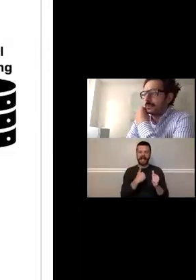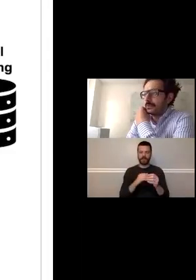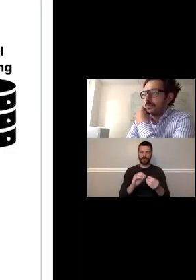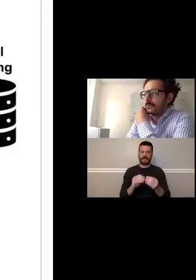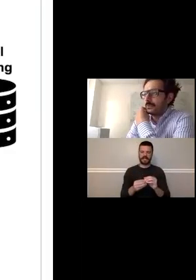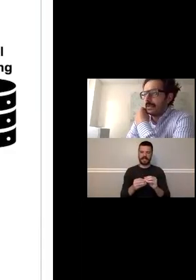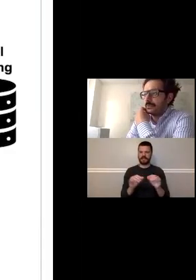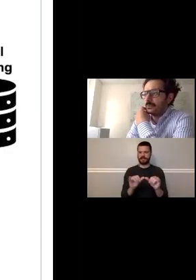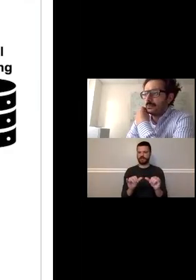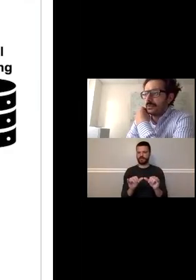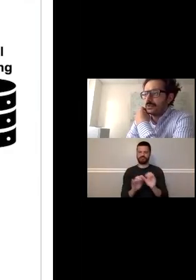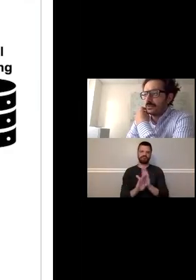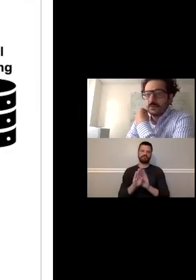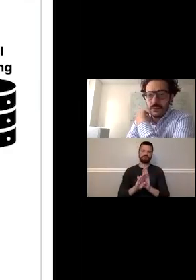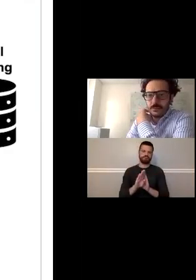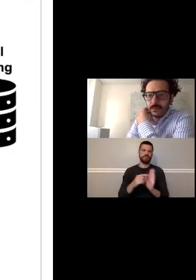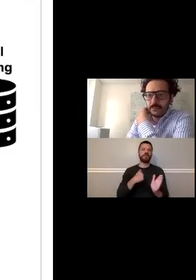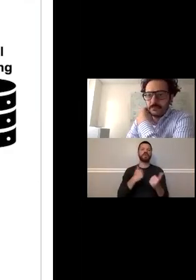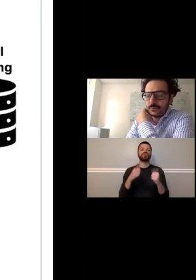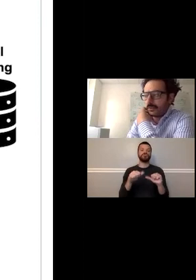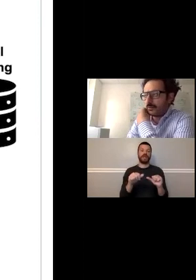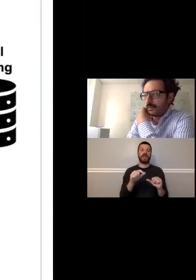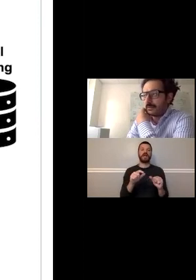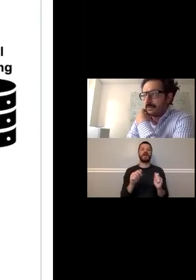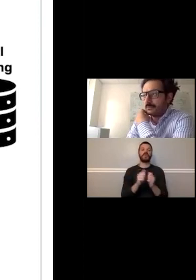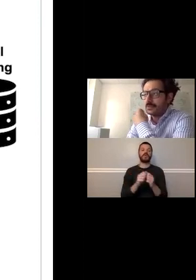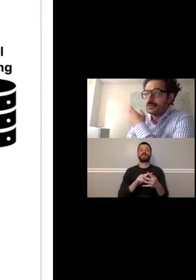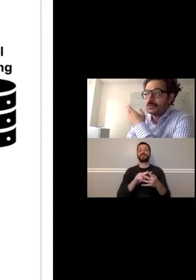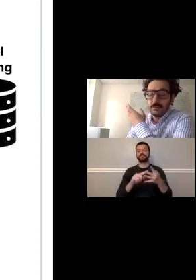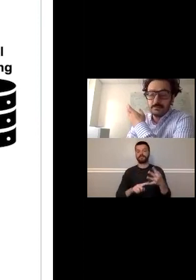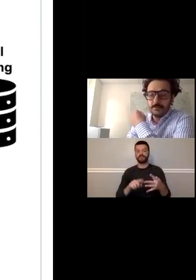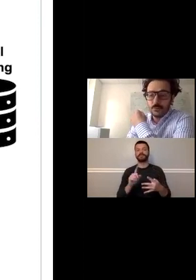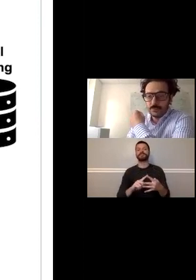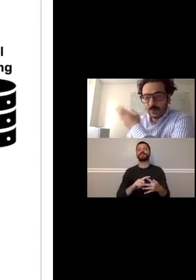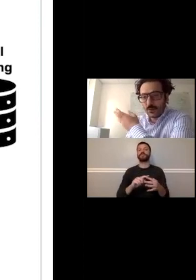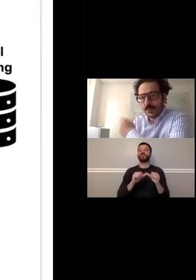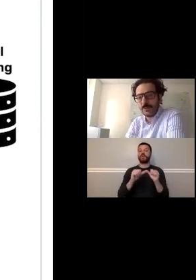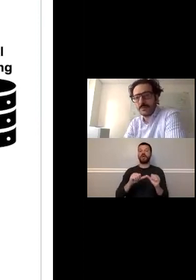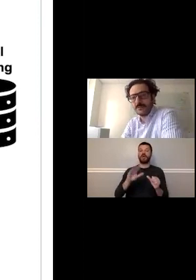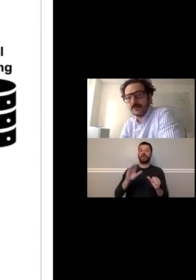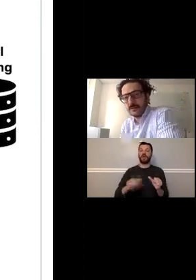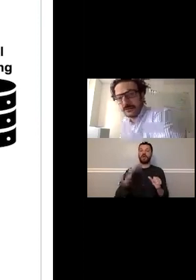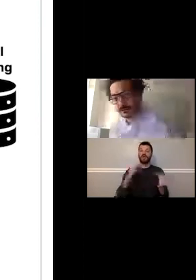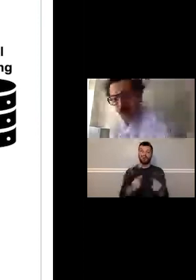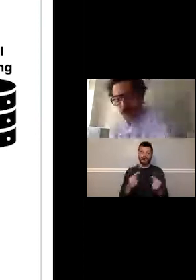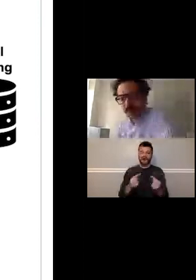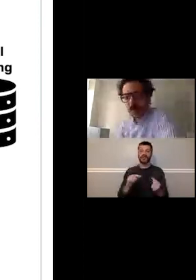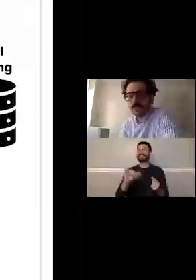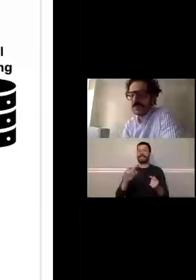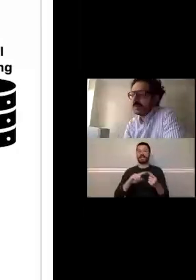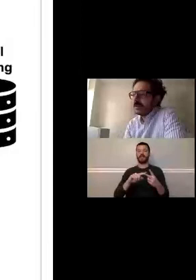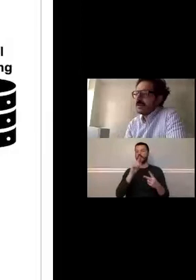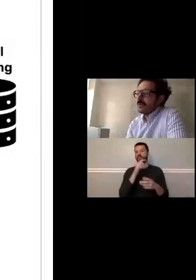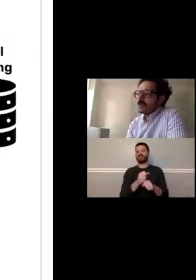that, we are planning to do patients with chronic pain, chronic low back pain, patients who have chronic low back pain but are receiving workers'